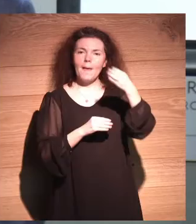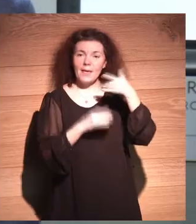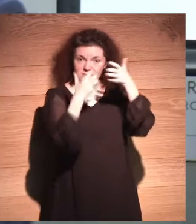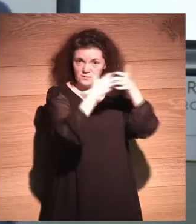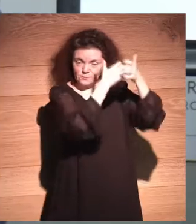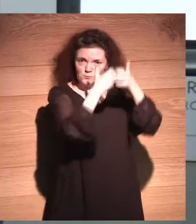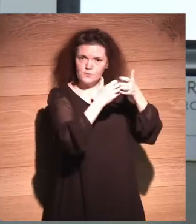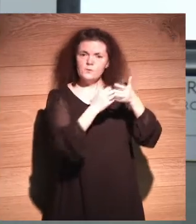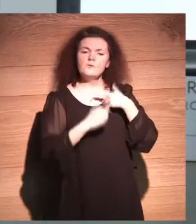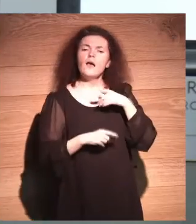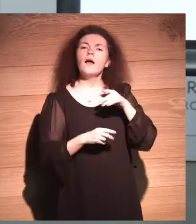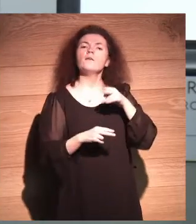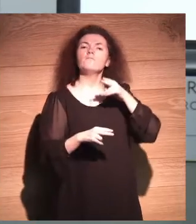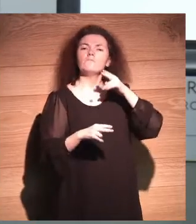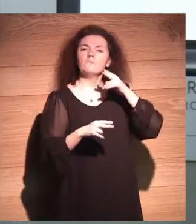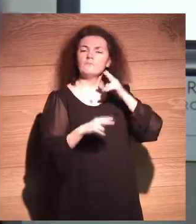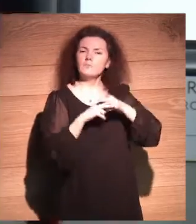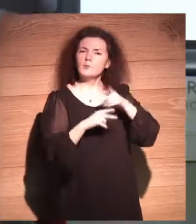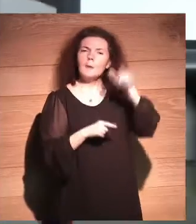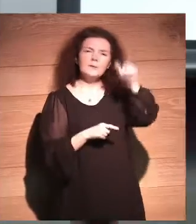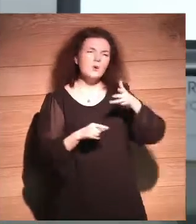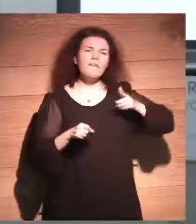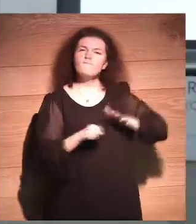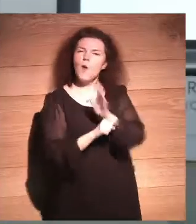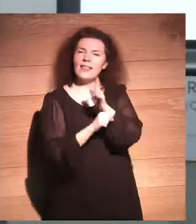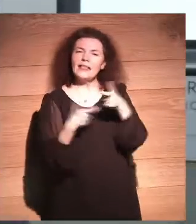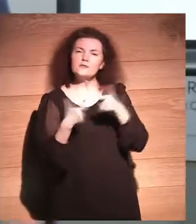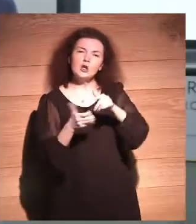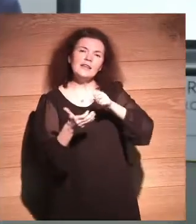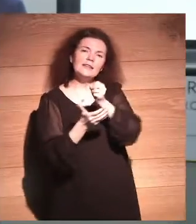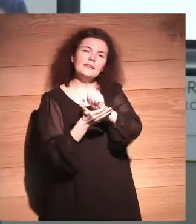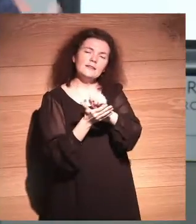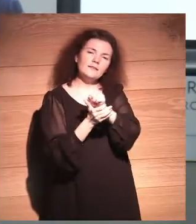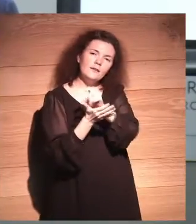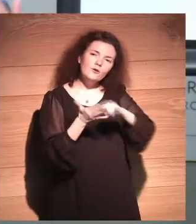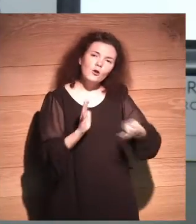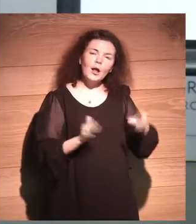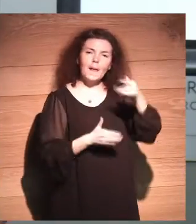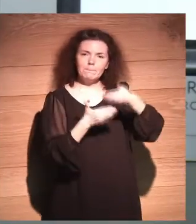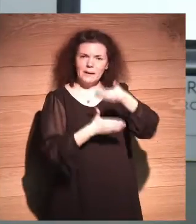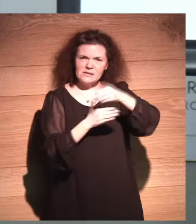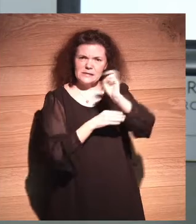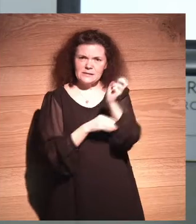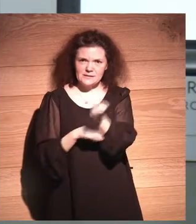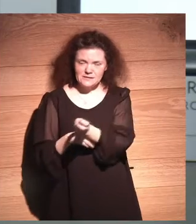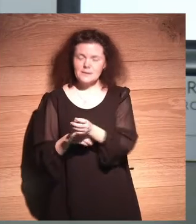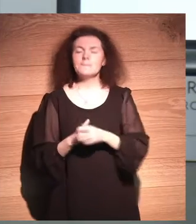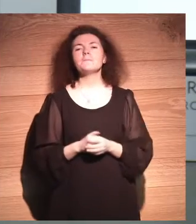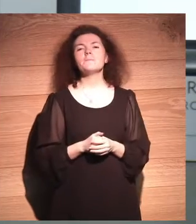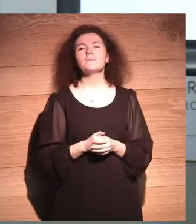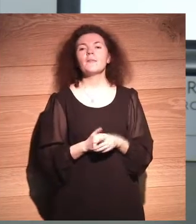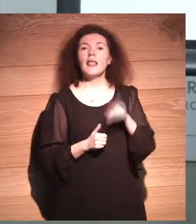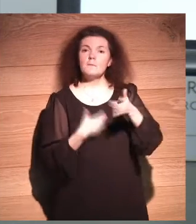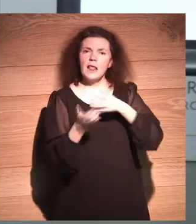Obama administration in the United States. She's been appointed as one of the most important, influential people in the